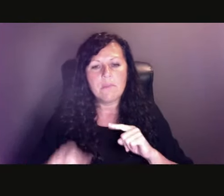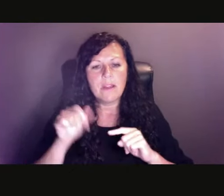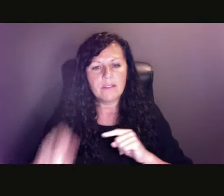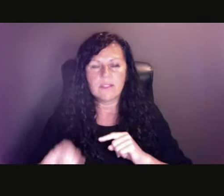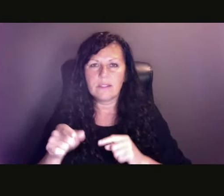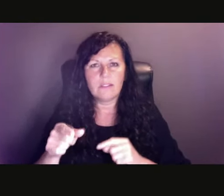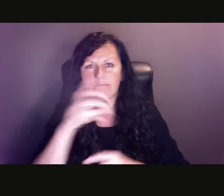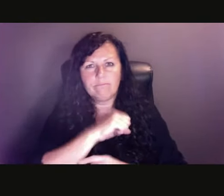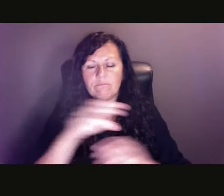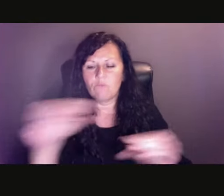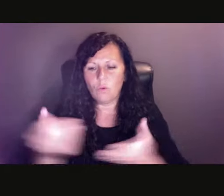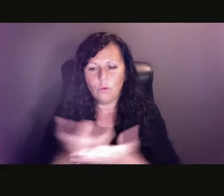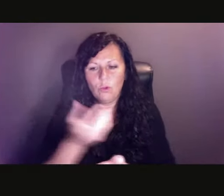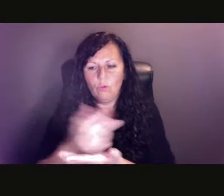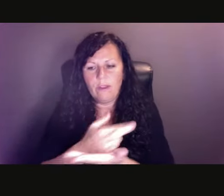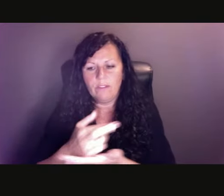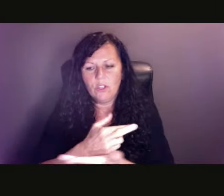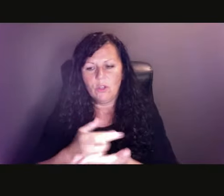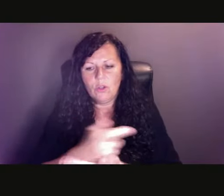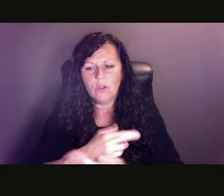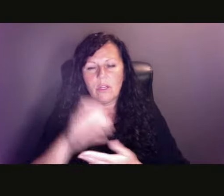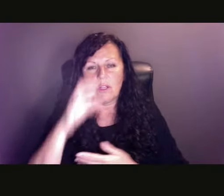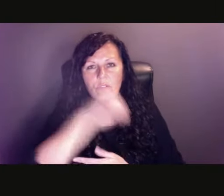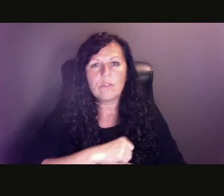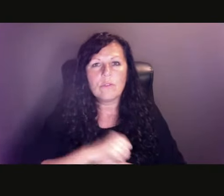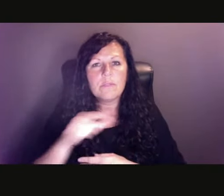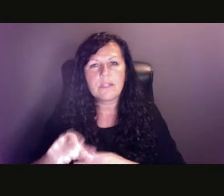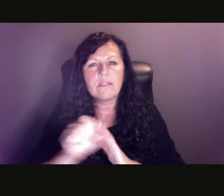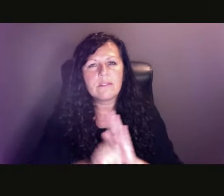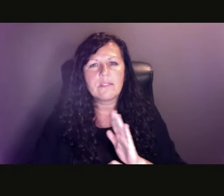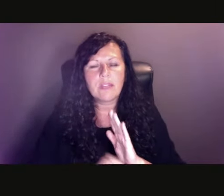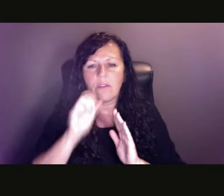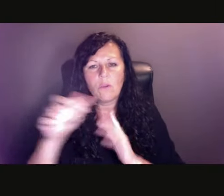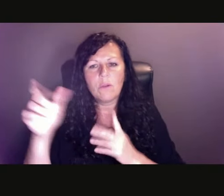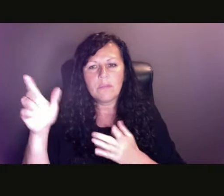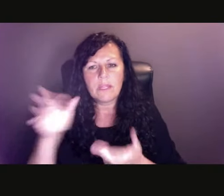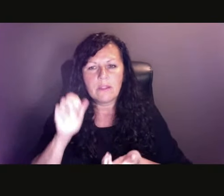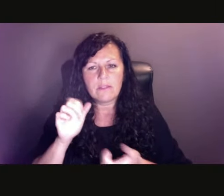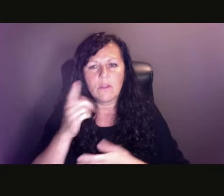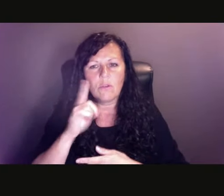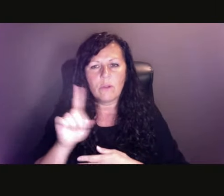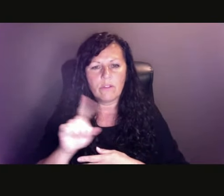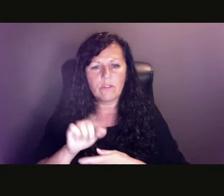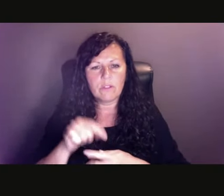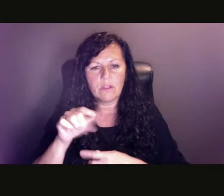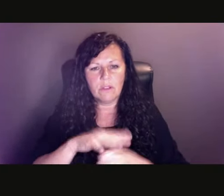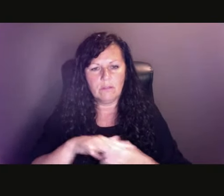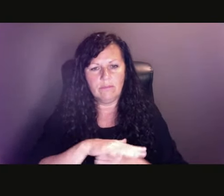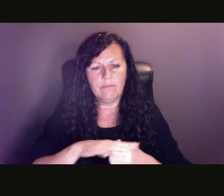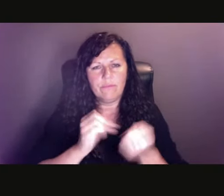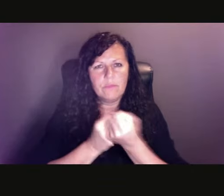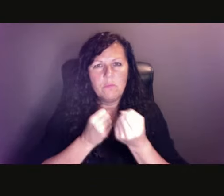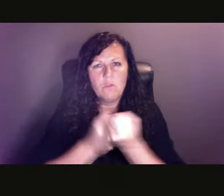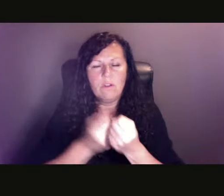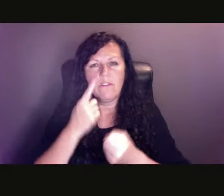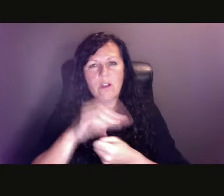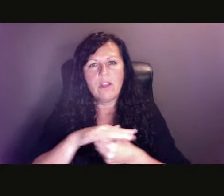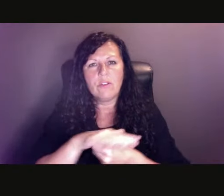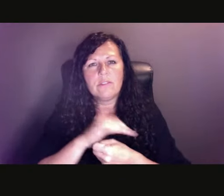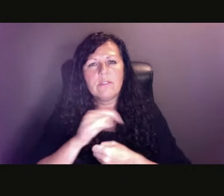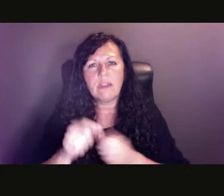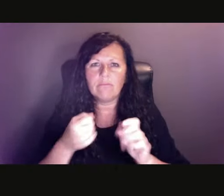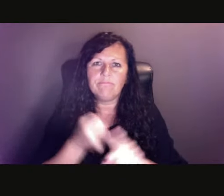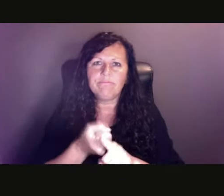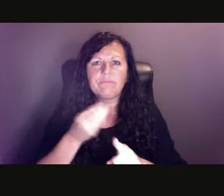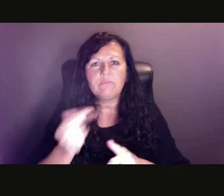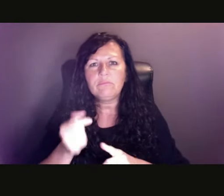assumes the state and the feds will never give us further support in the areas they have suddenly and sometimes